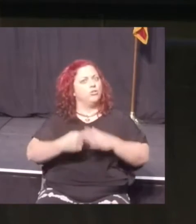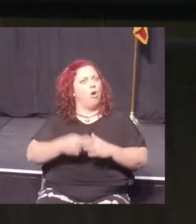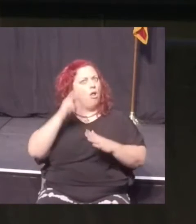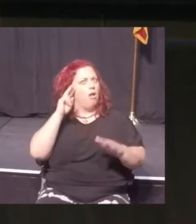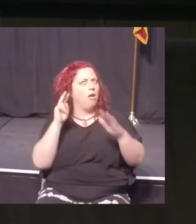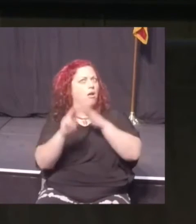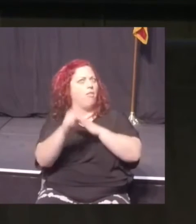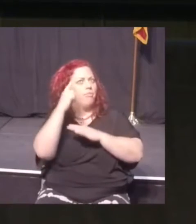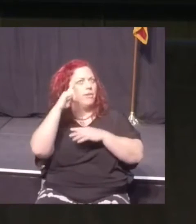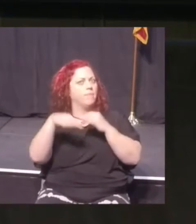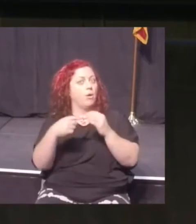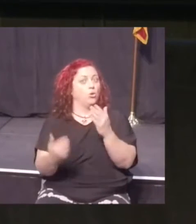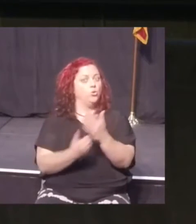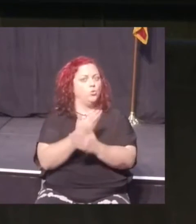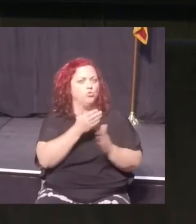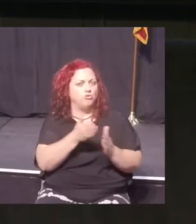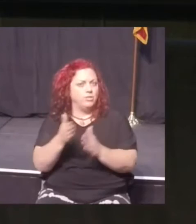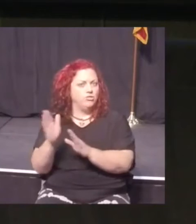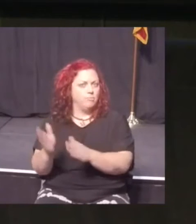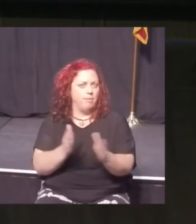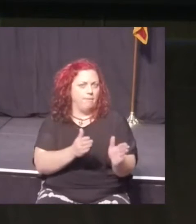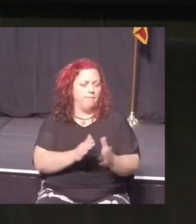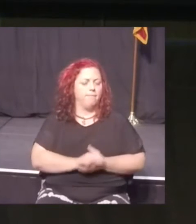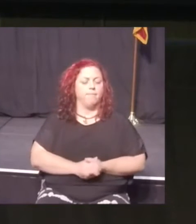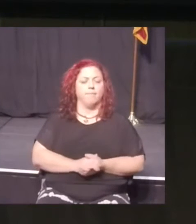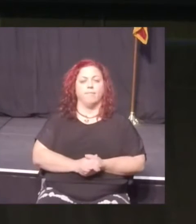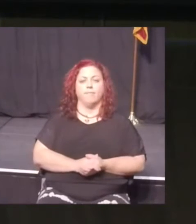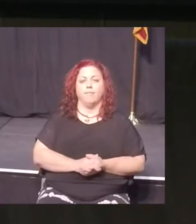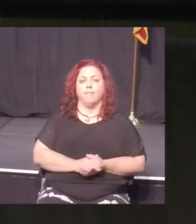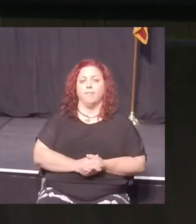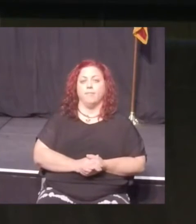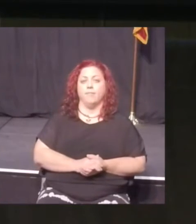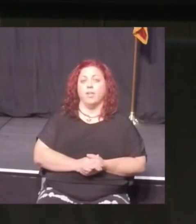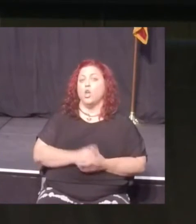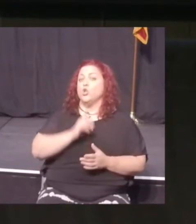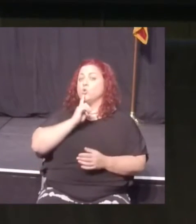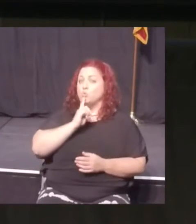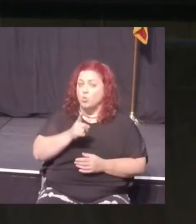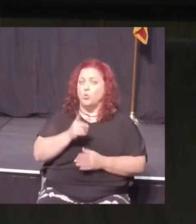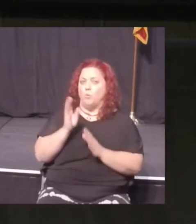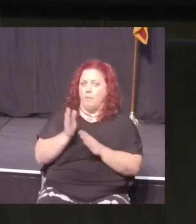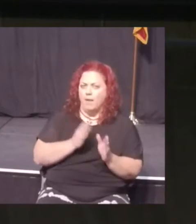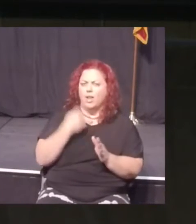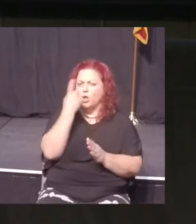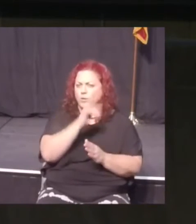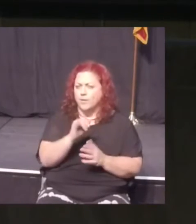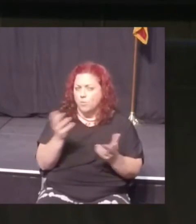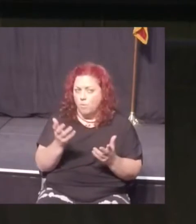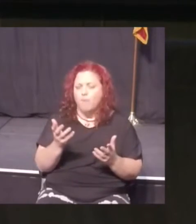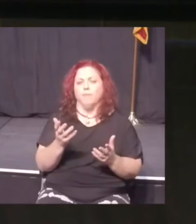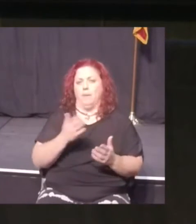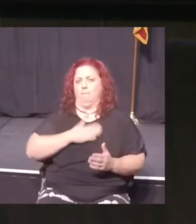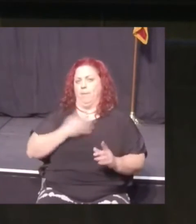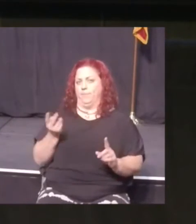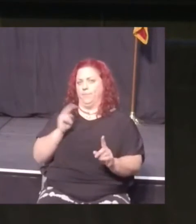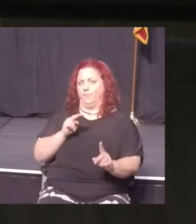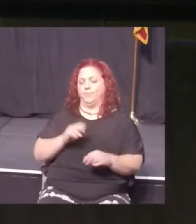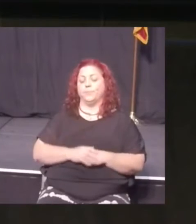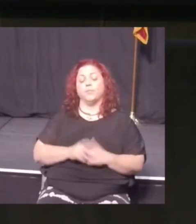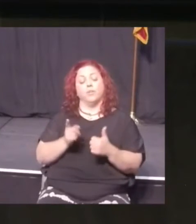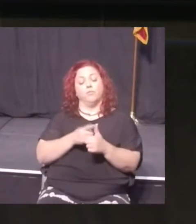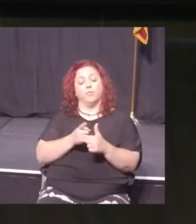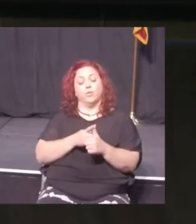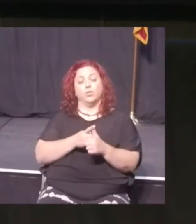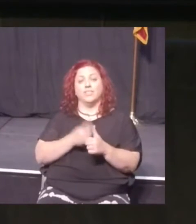to develop a new strategic plan. Here's what true strategic planning looks like to me. First, it